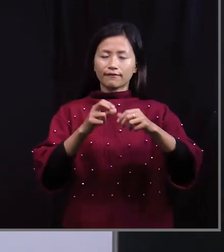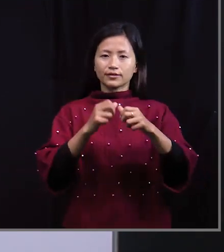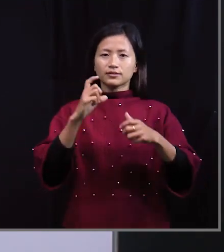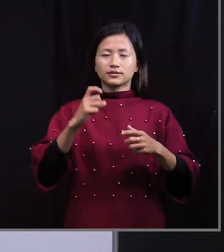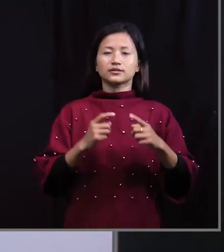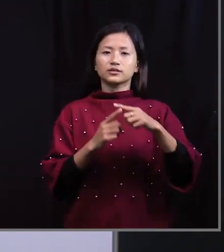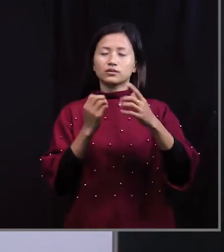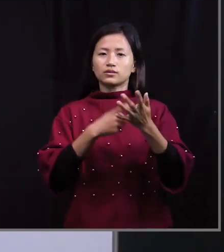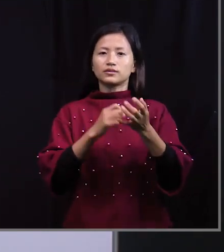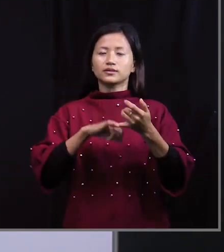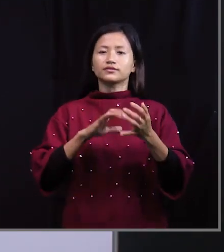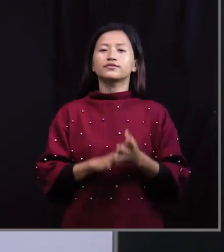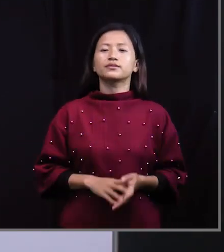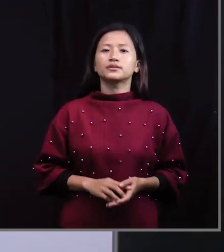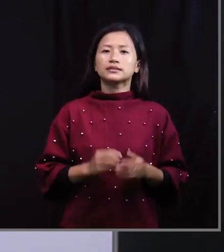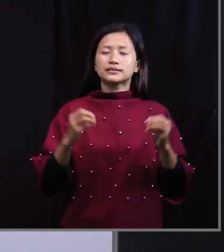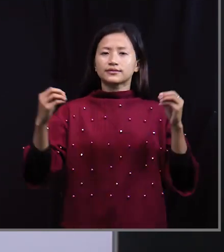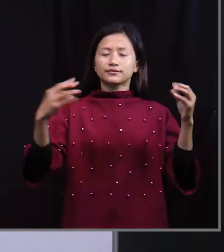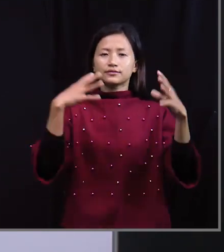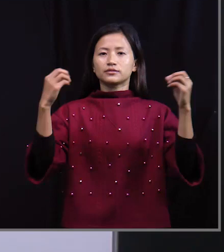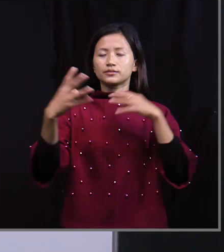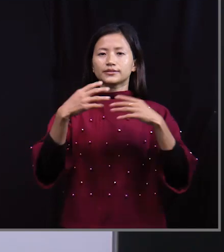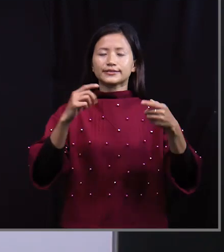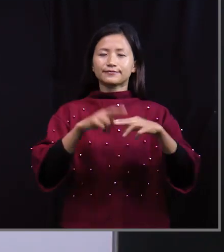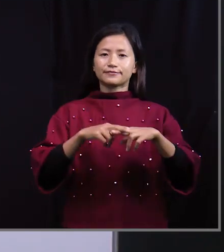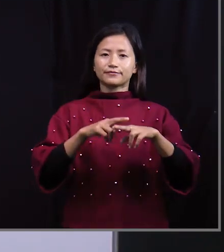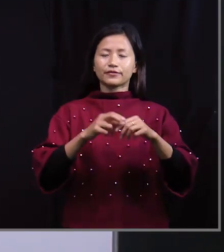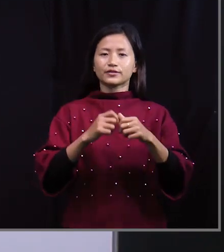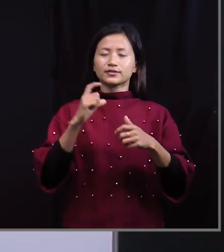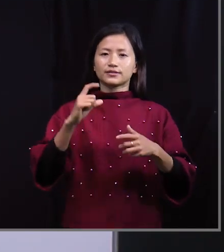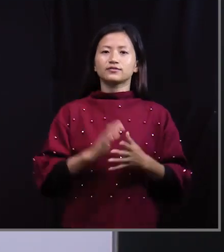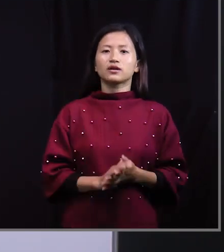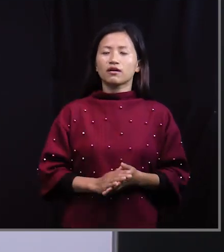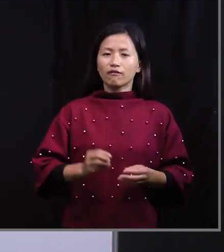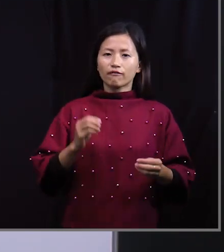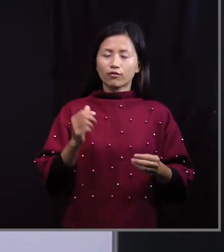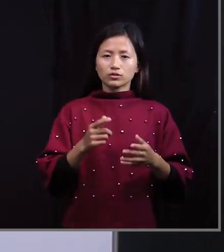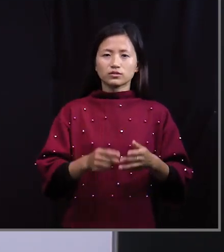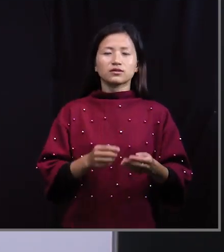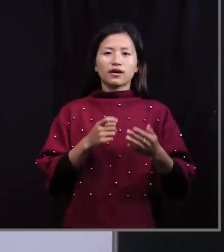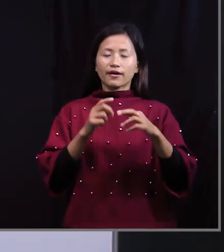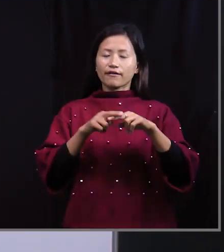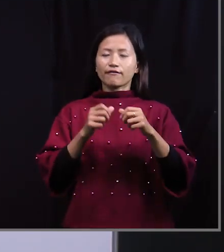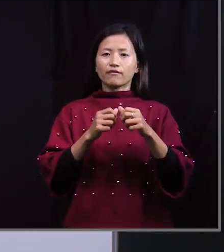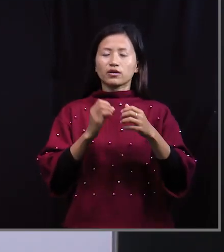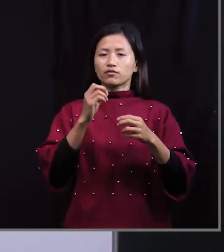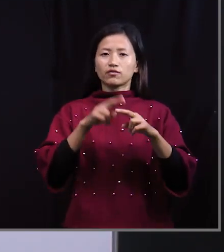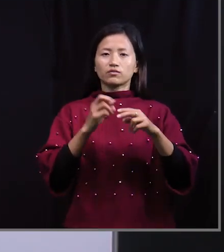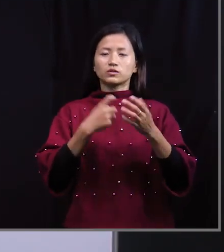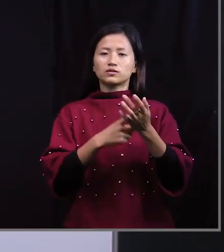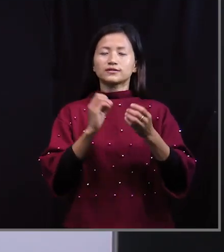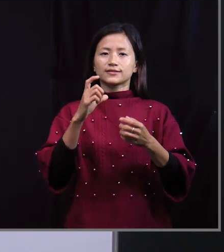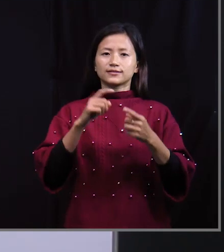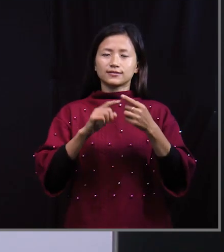are these environmental factors? Environmental factors are those forces and factors that influence